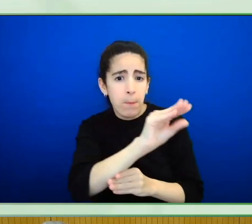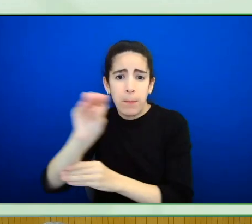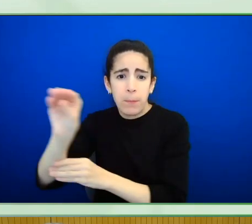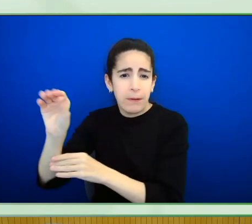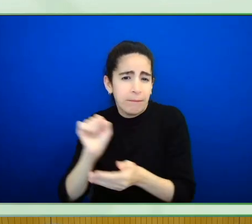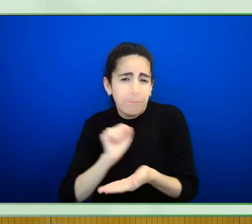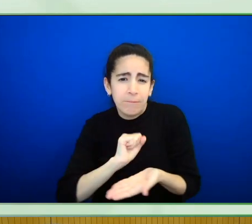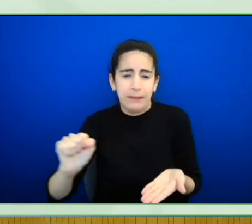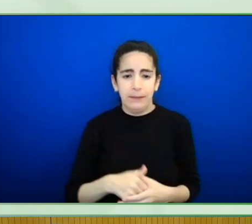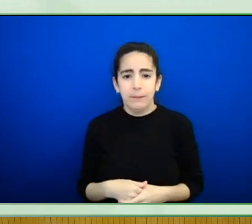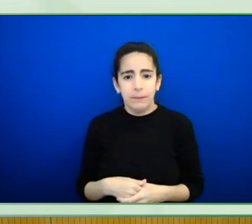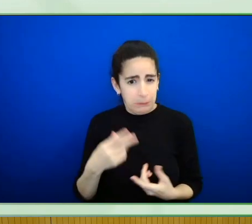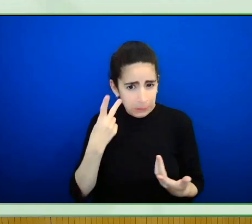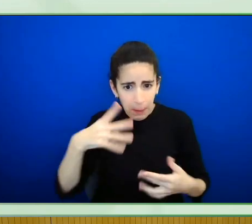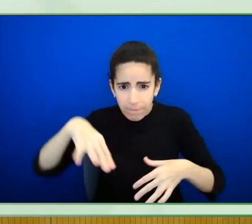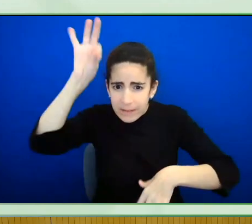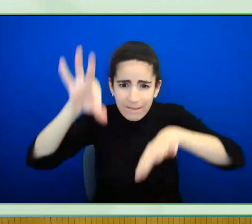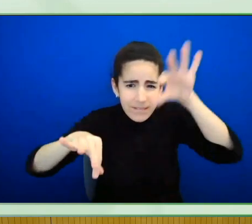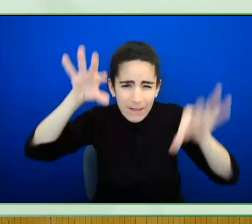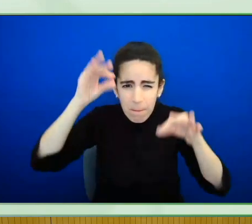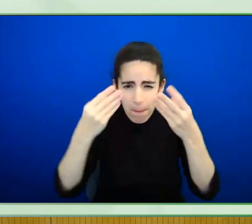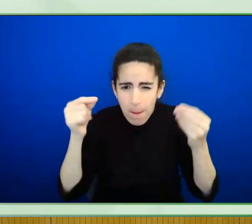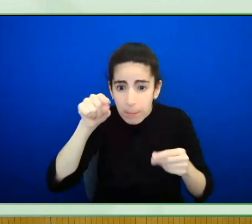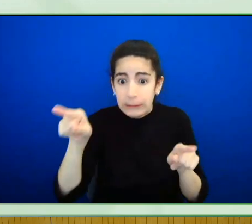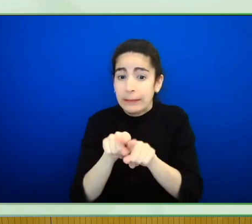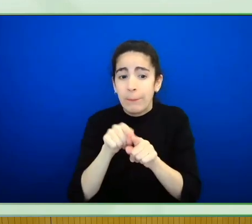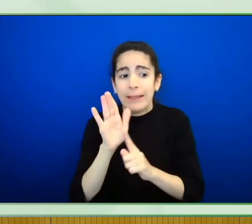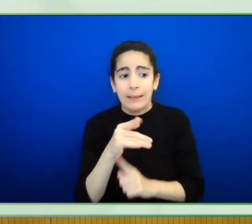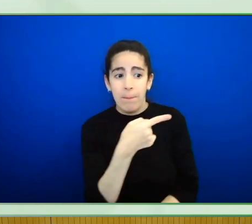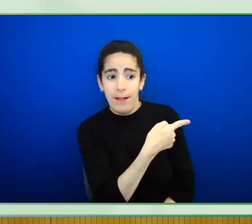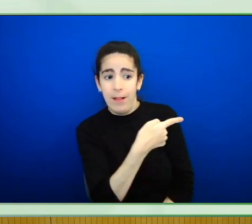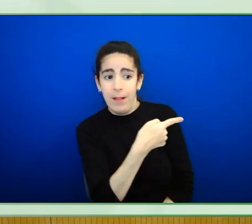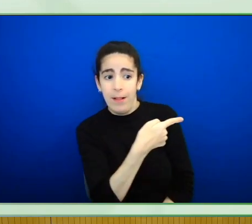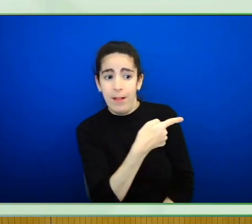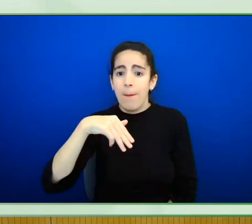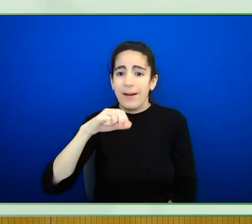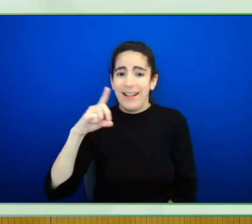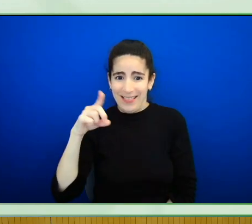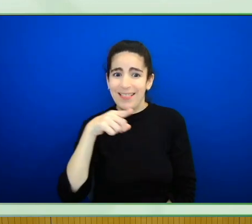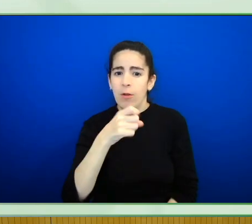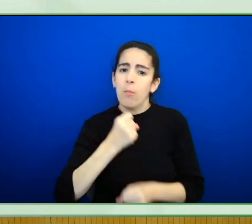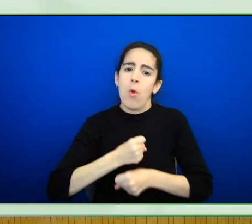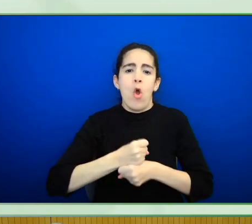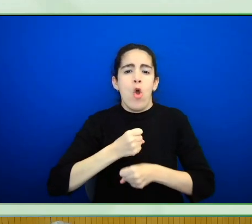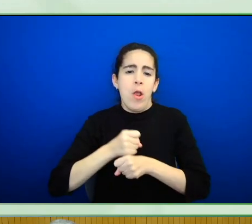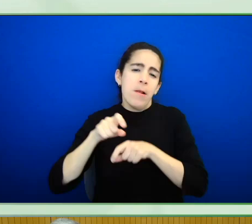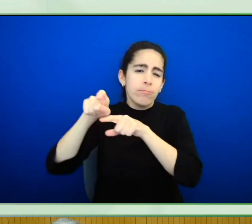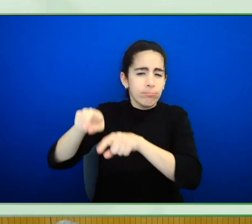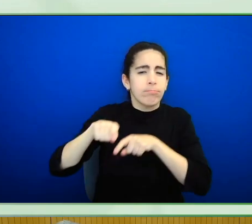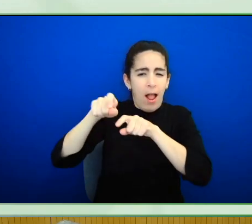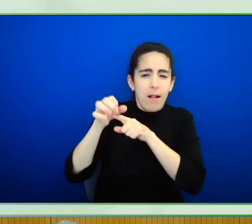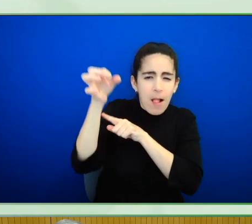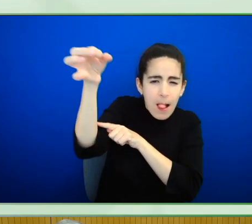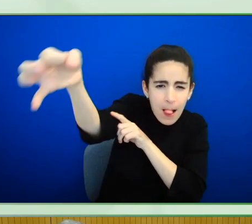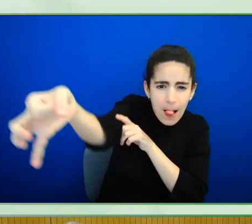Muhammad, who was working in a village, who was the breadwinner of his family, but he had